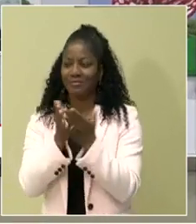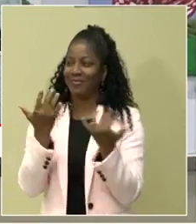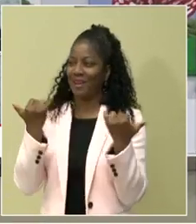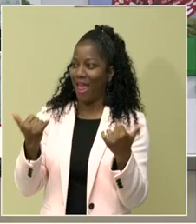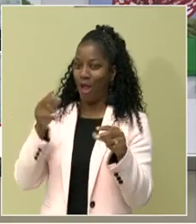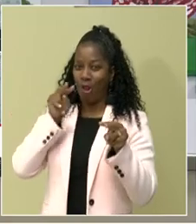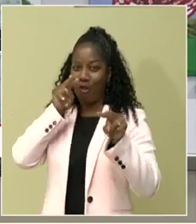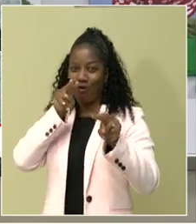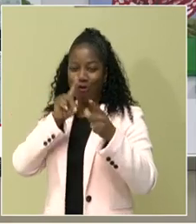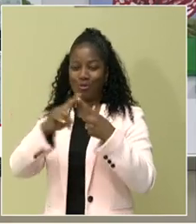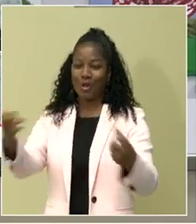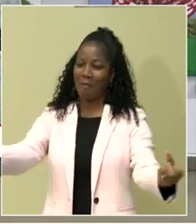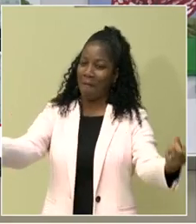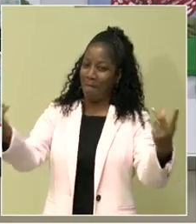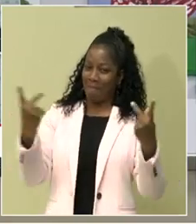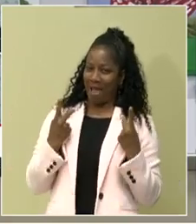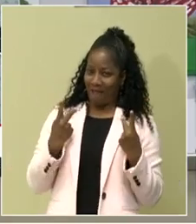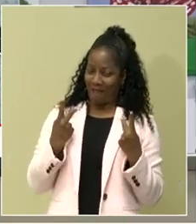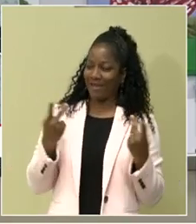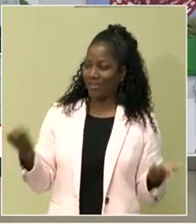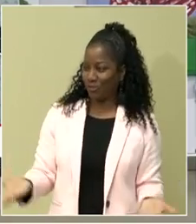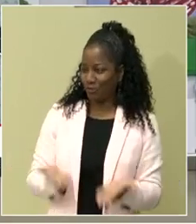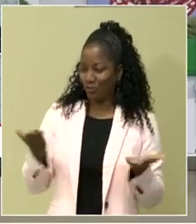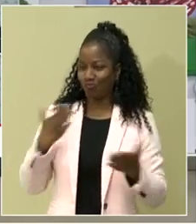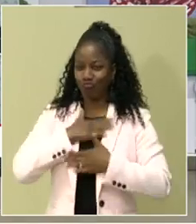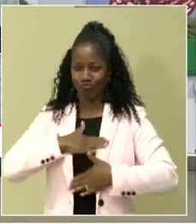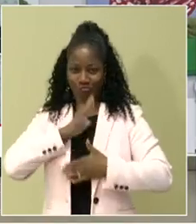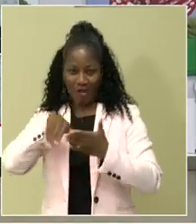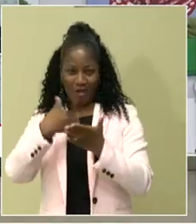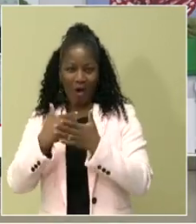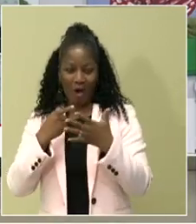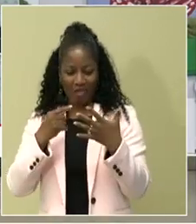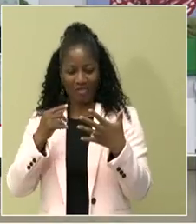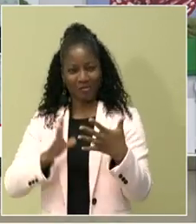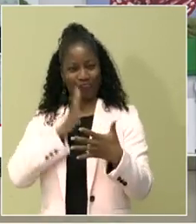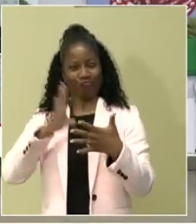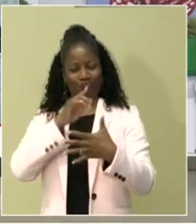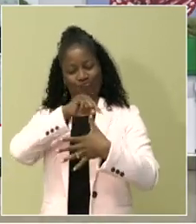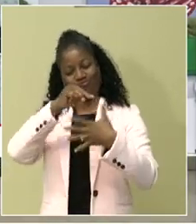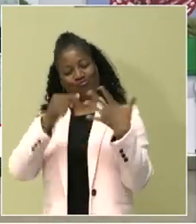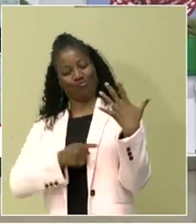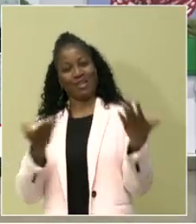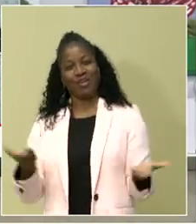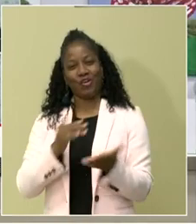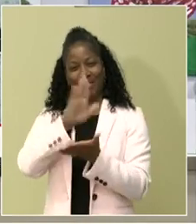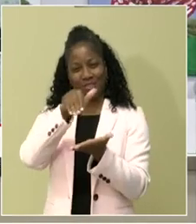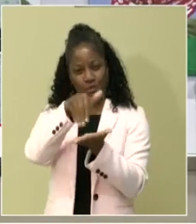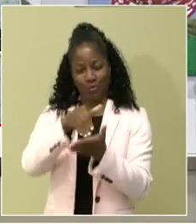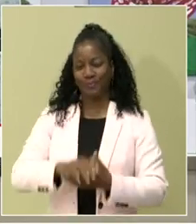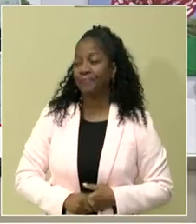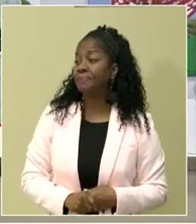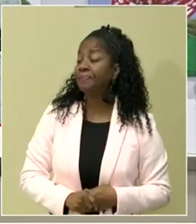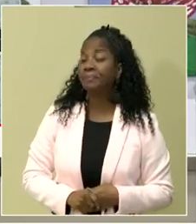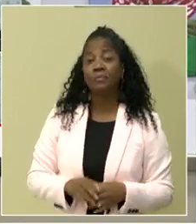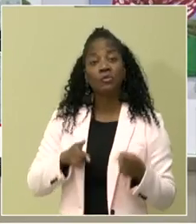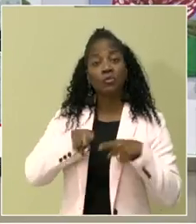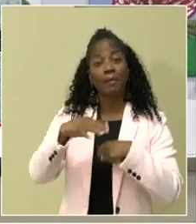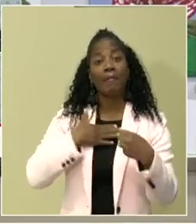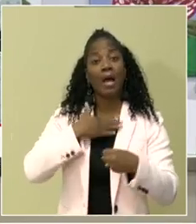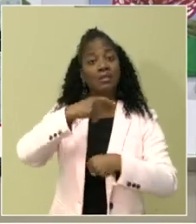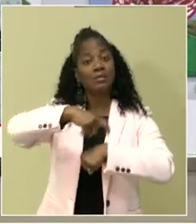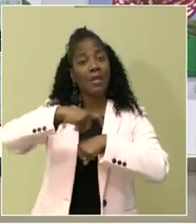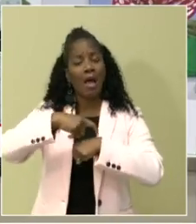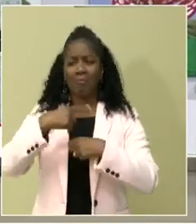coming back in and enjoying all the amenities here for us at the center. During my time here, I've been able to